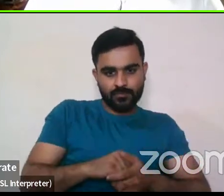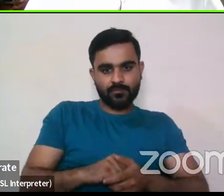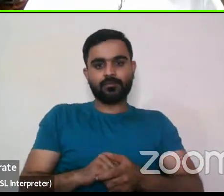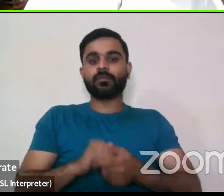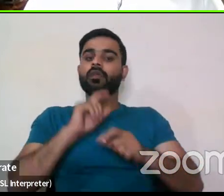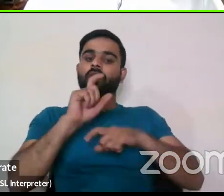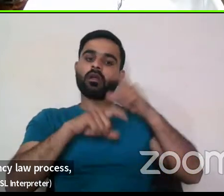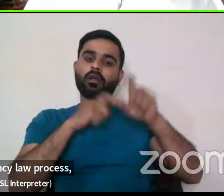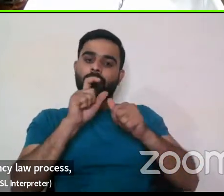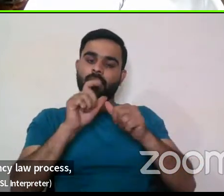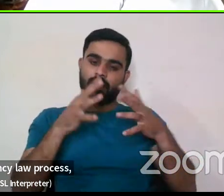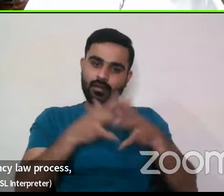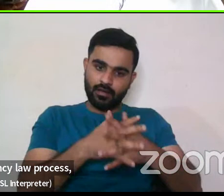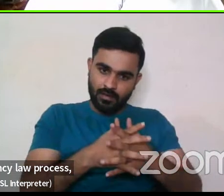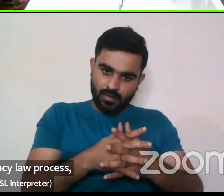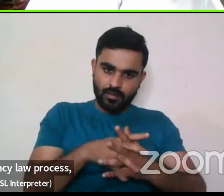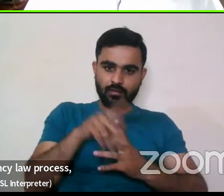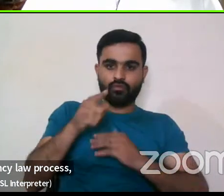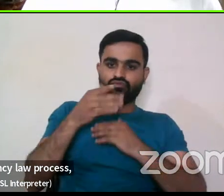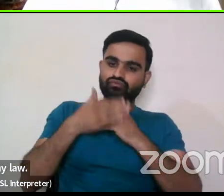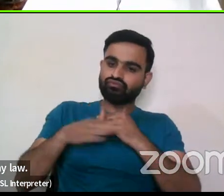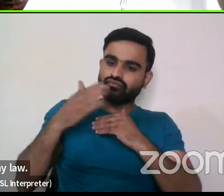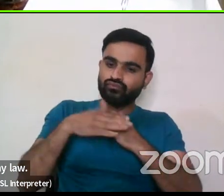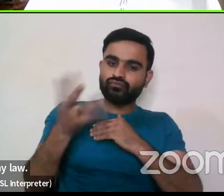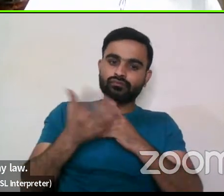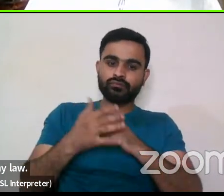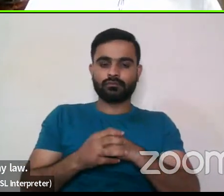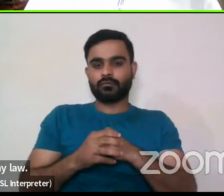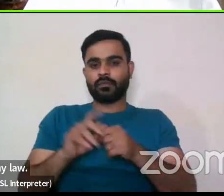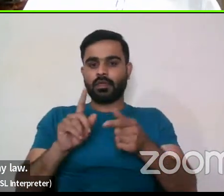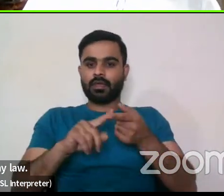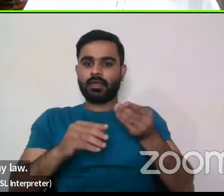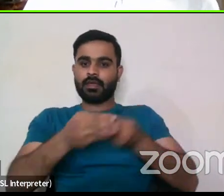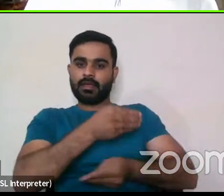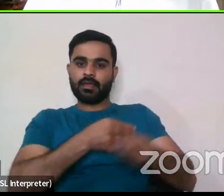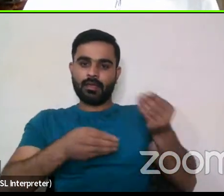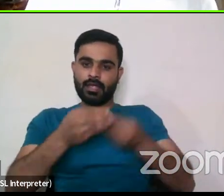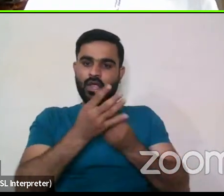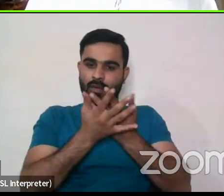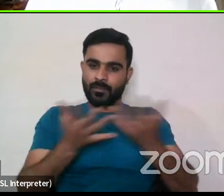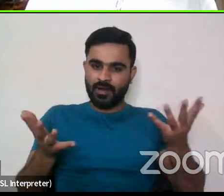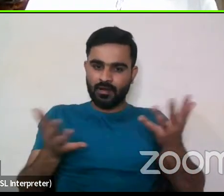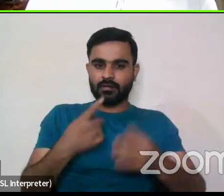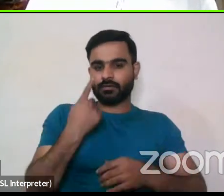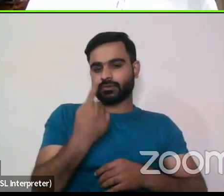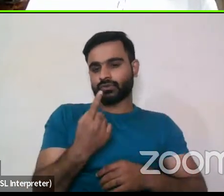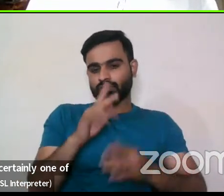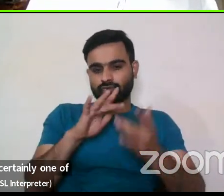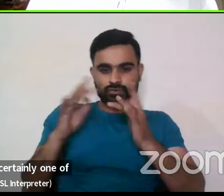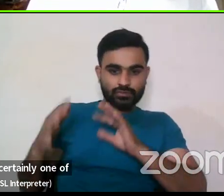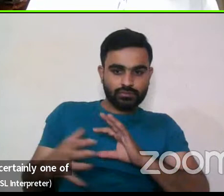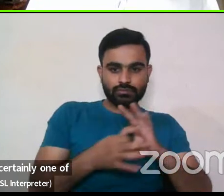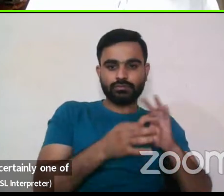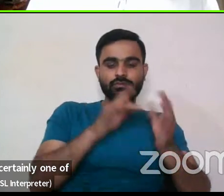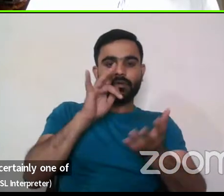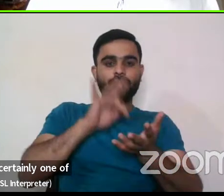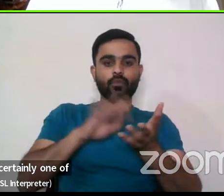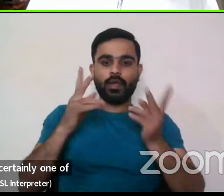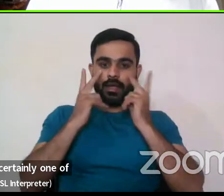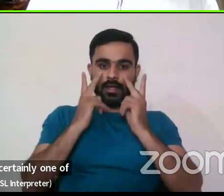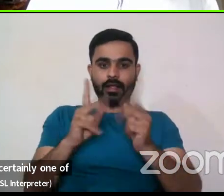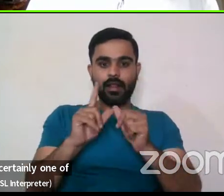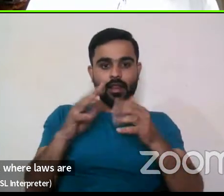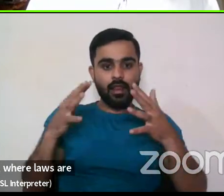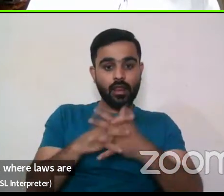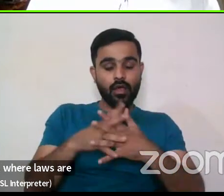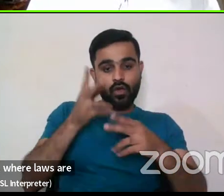company law, what is going on. And e-commerce is certainly one of those contexts where you see where laws are